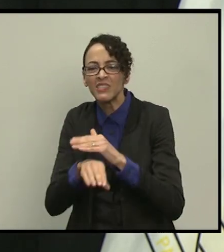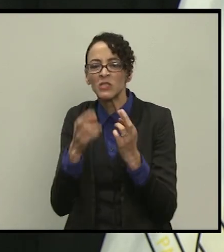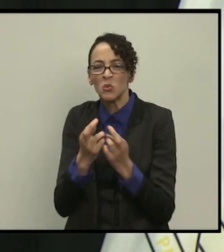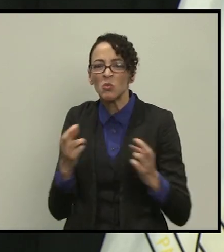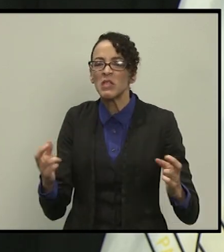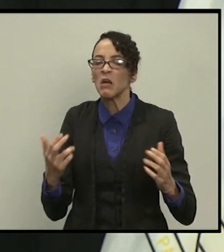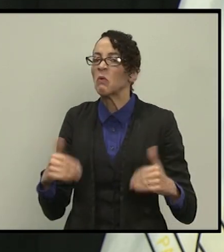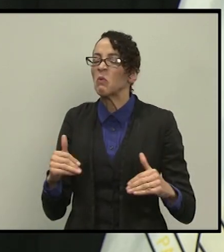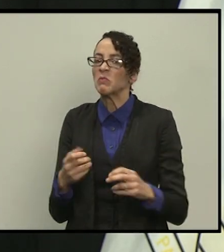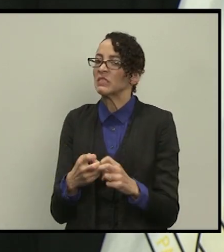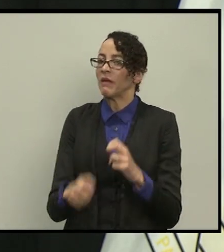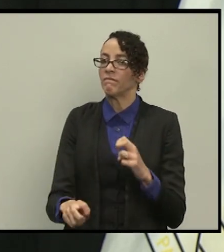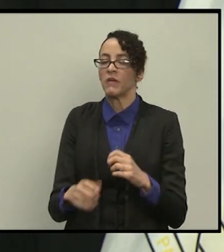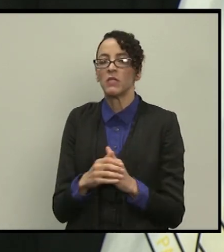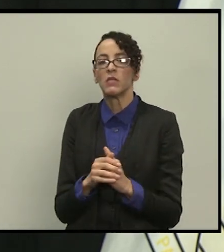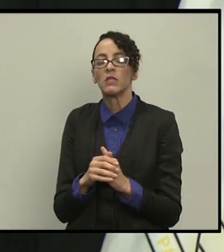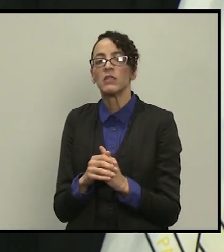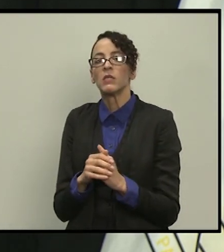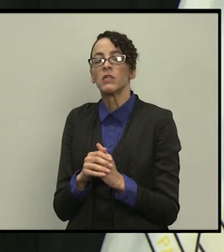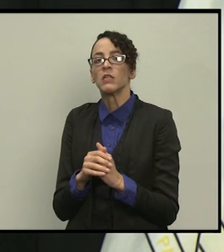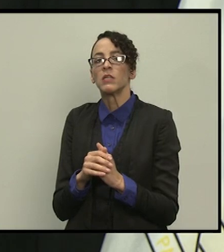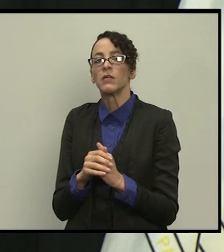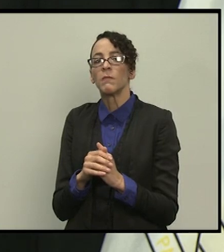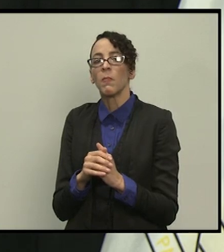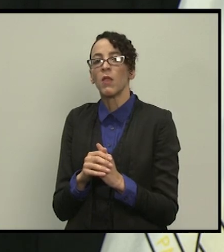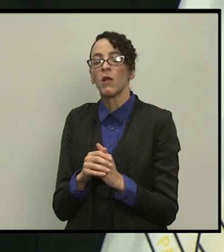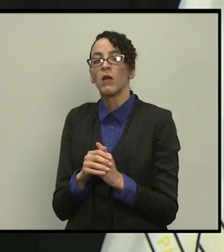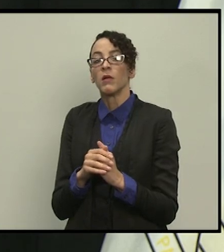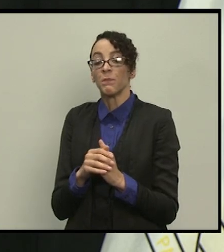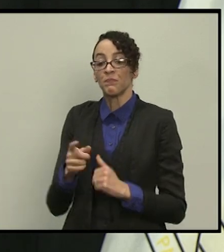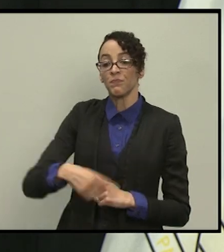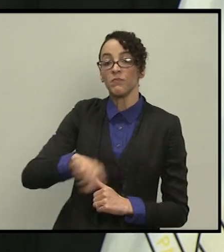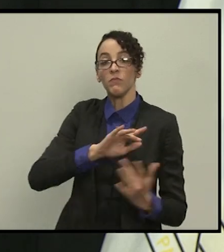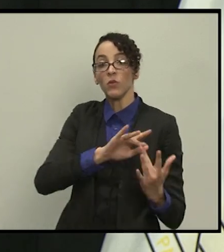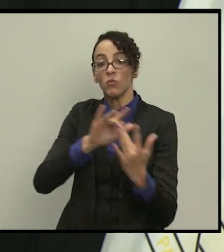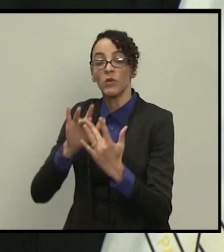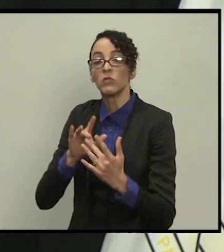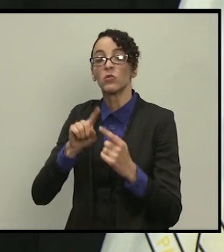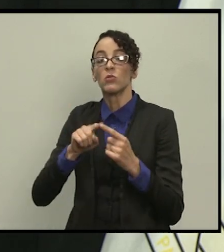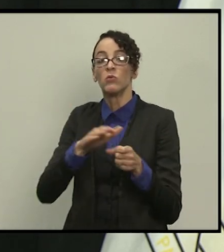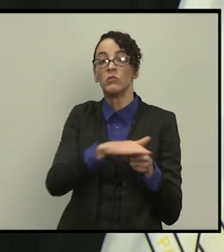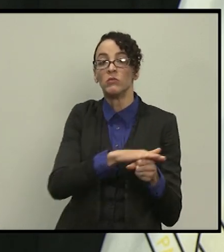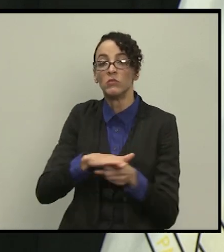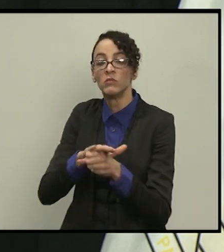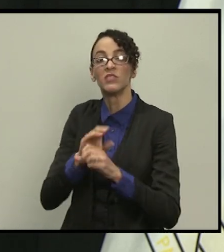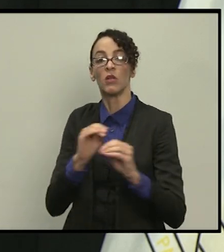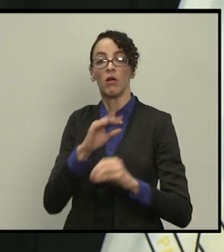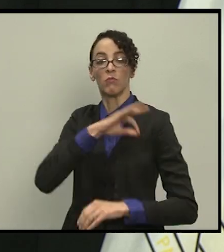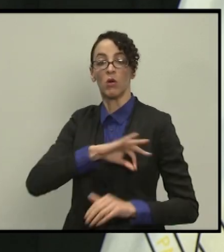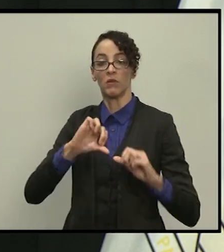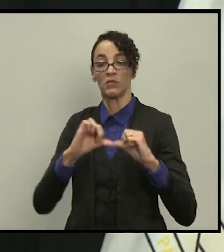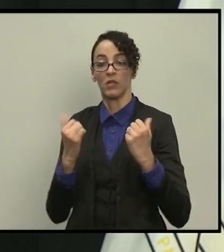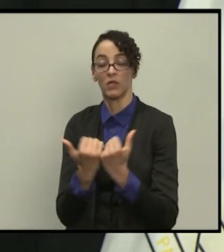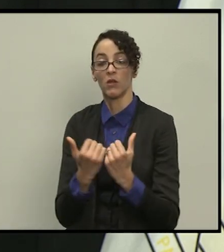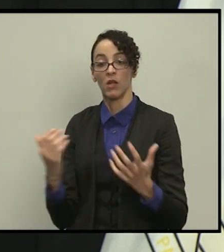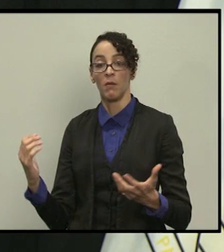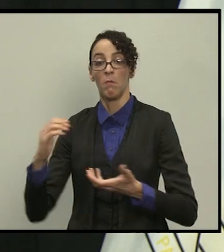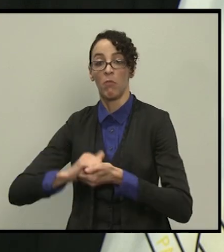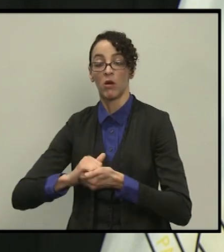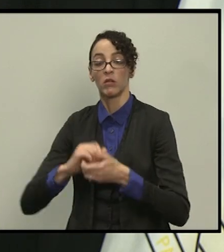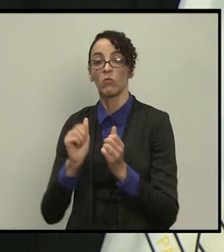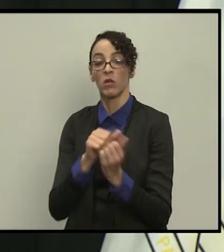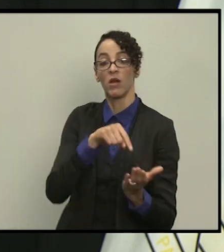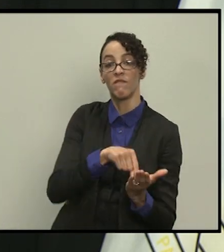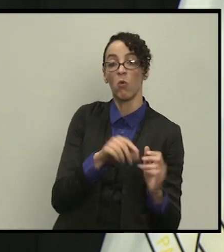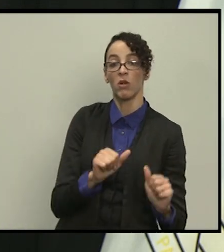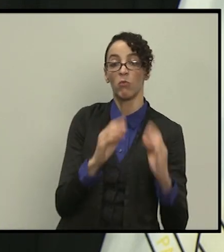neighborhood nonprofit organizations that work with residents of public housing and affordable housing to provide